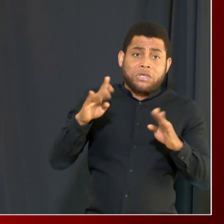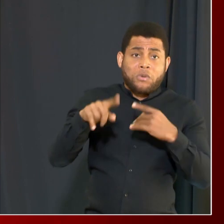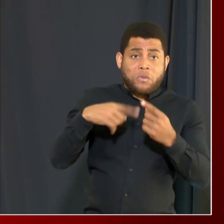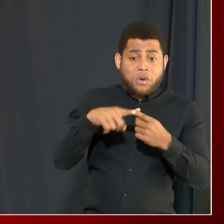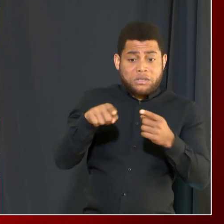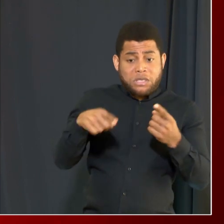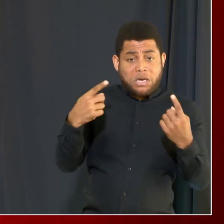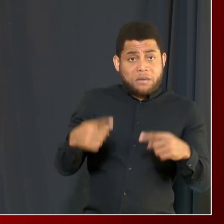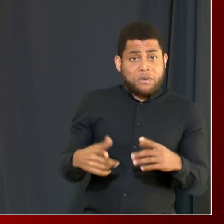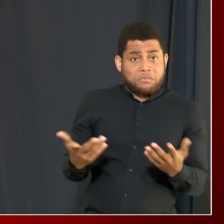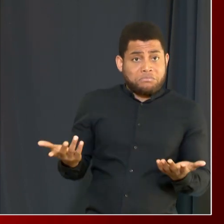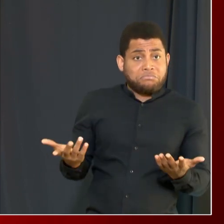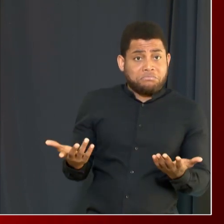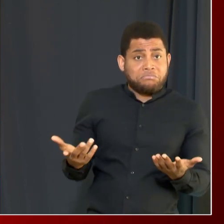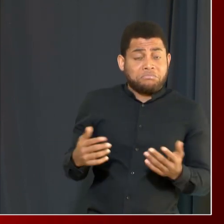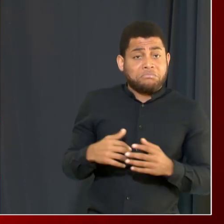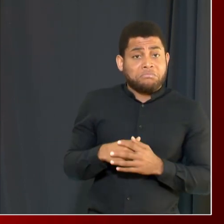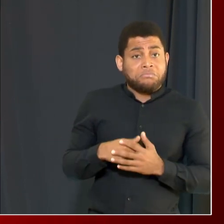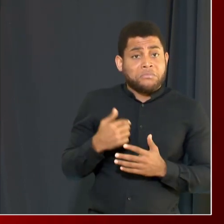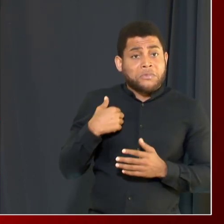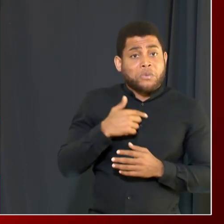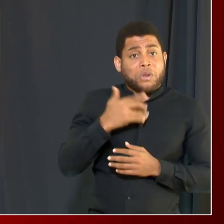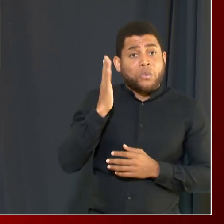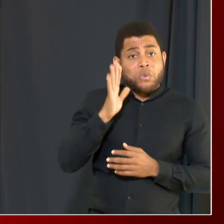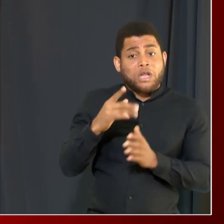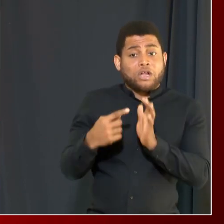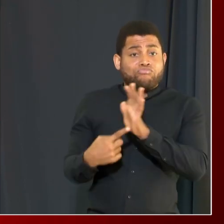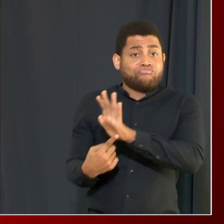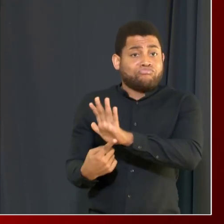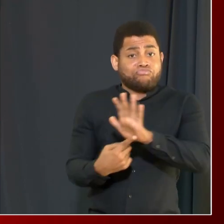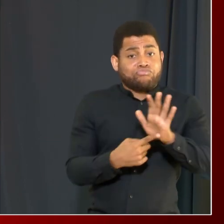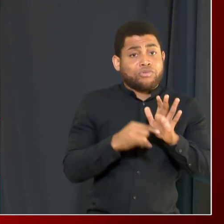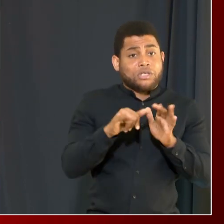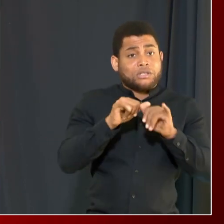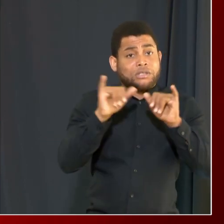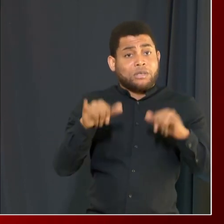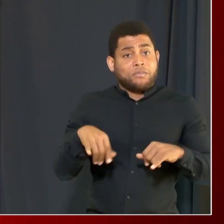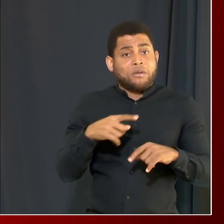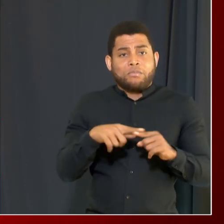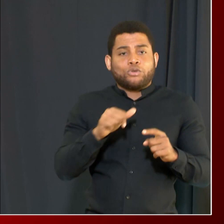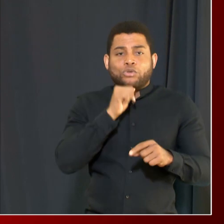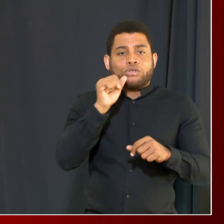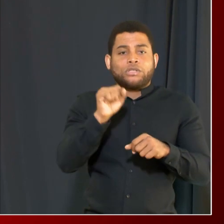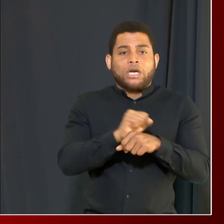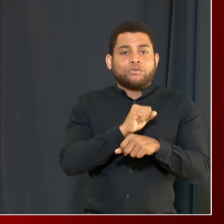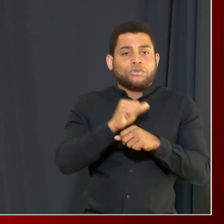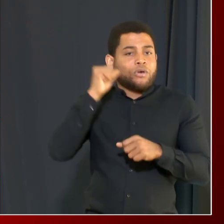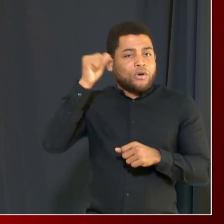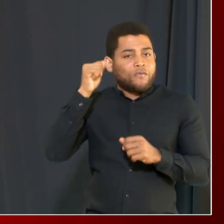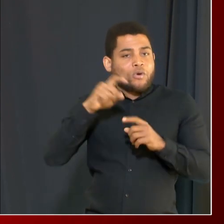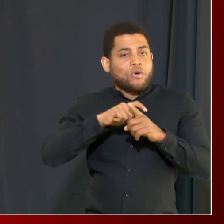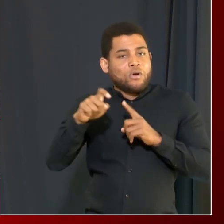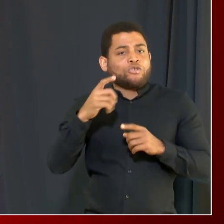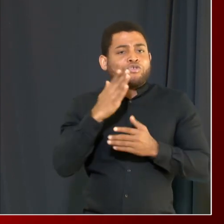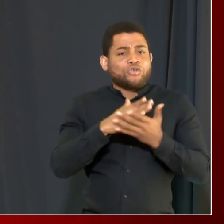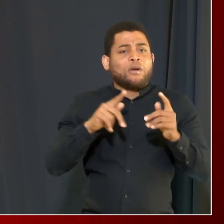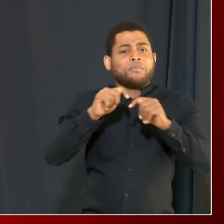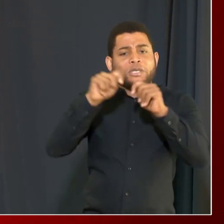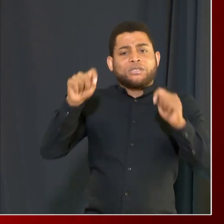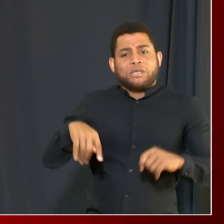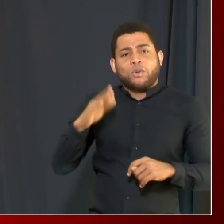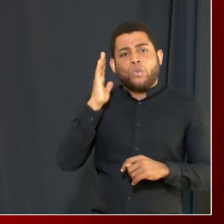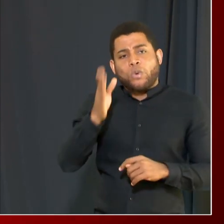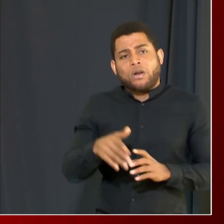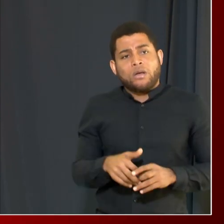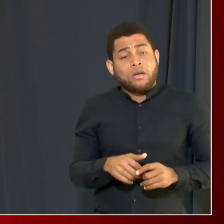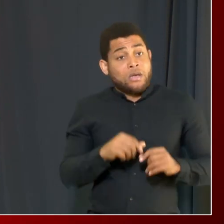great interest happens, we will release transcripts, but not the actual audio of the call, but some verbatim transcripts. And can you tell us, do you